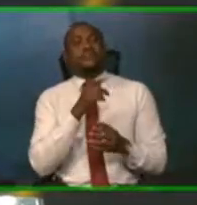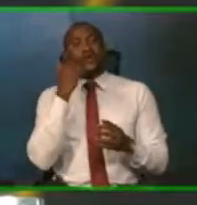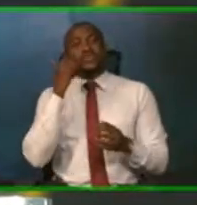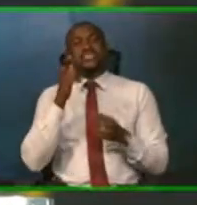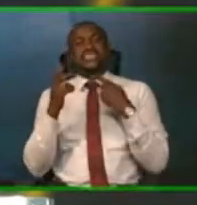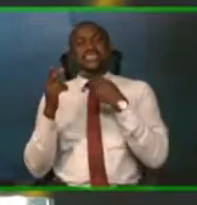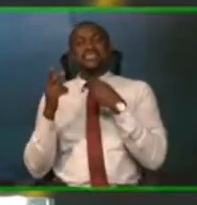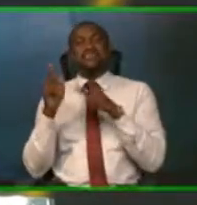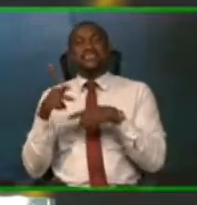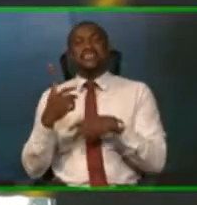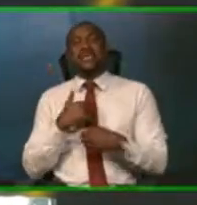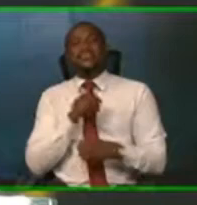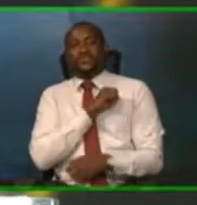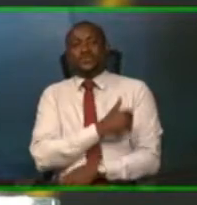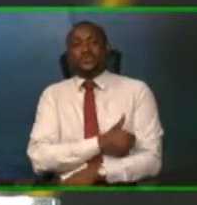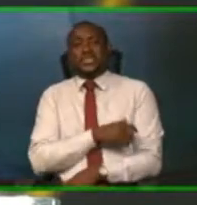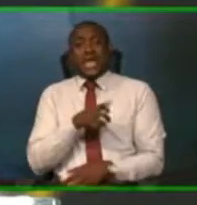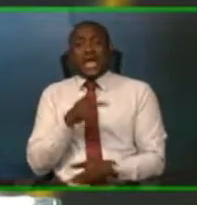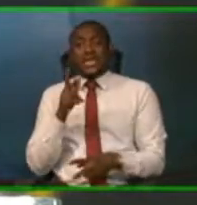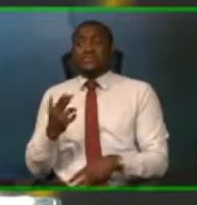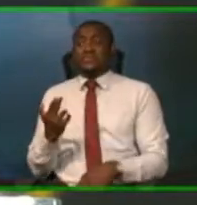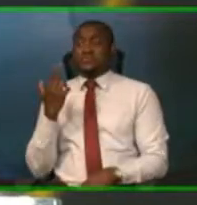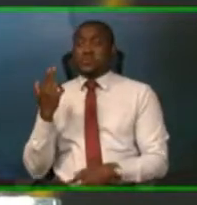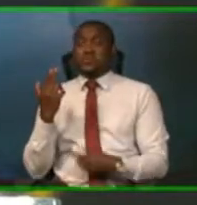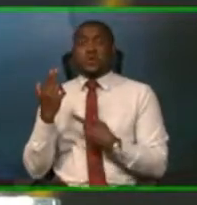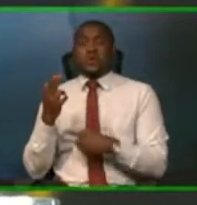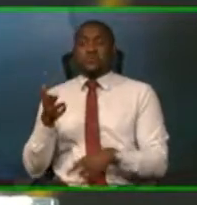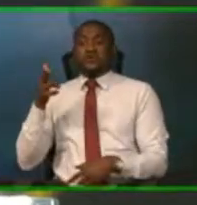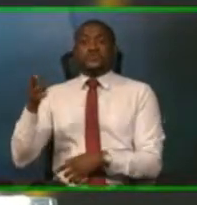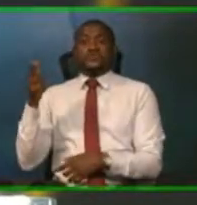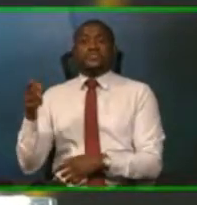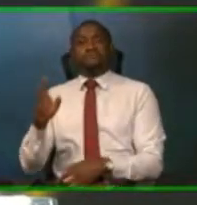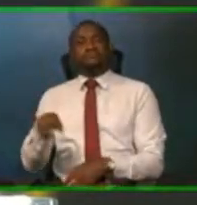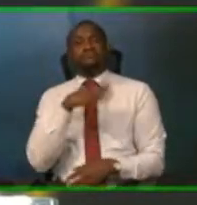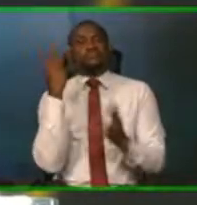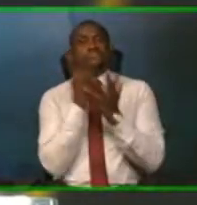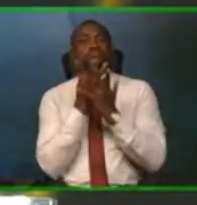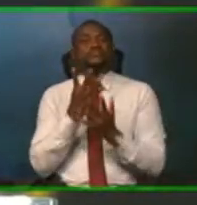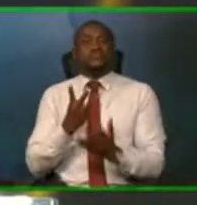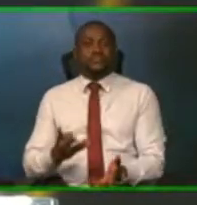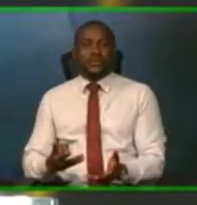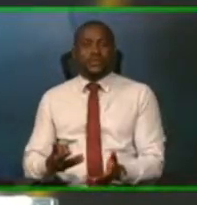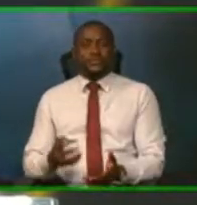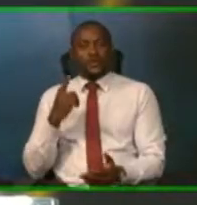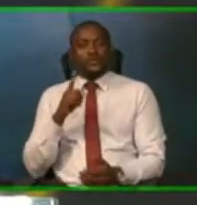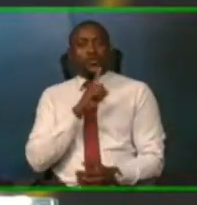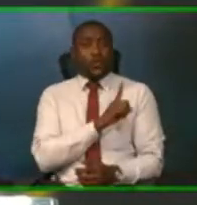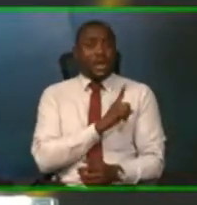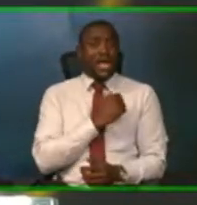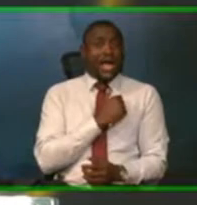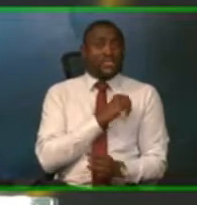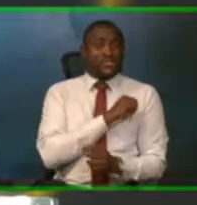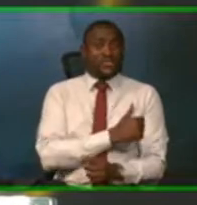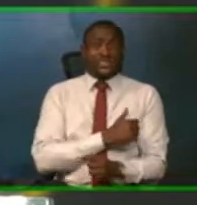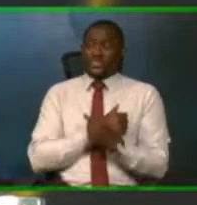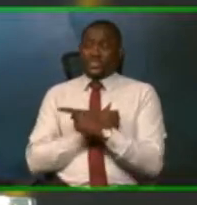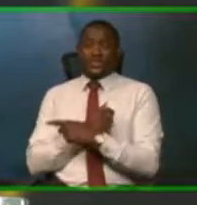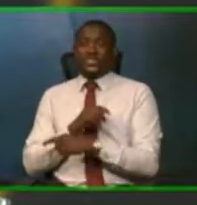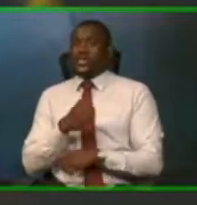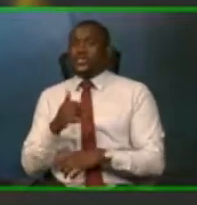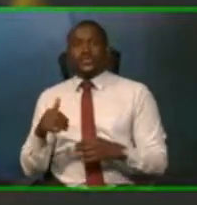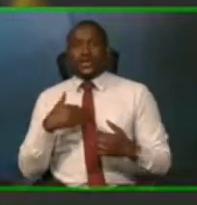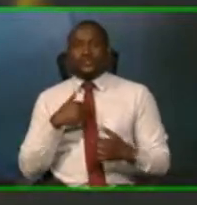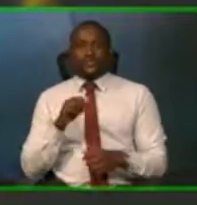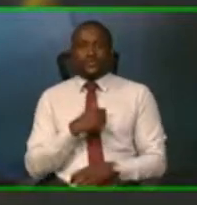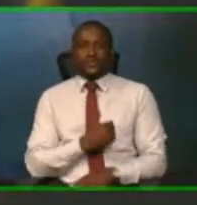Another person can shoot it and end up in jail. Are we together now? Yeah. It's not enough to have power, you